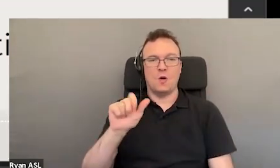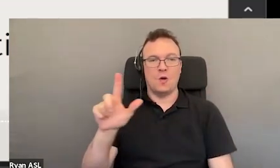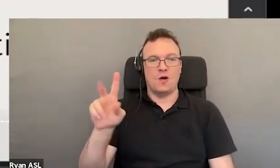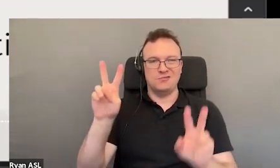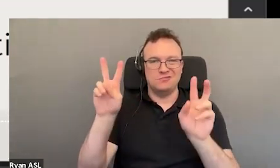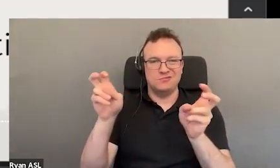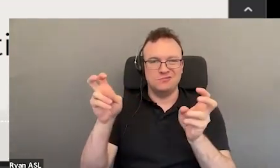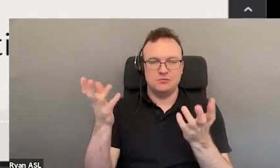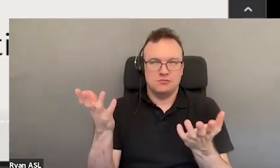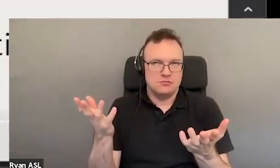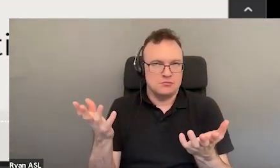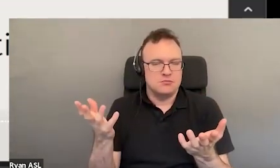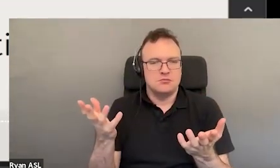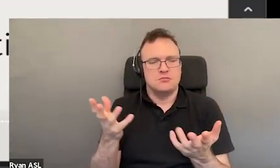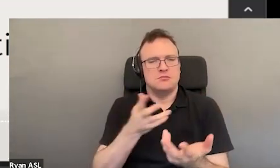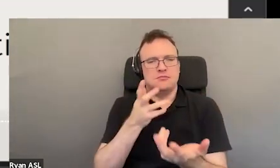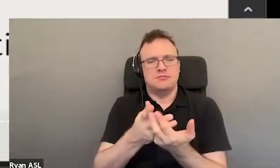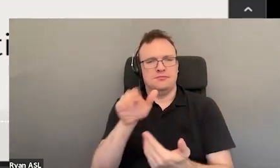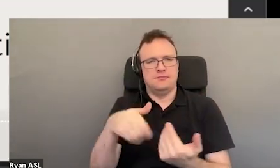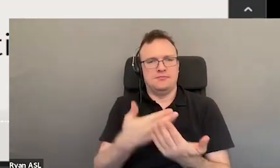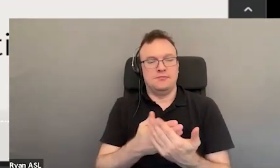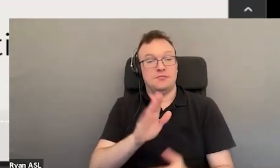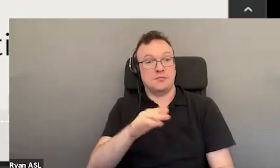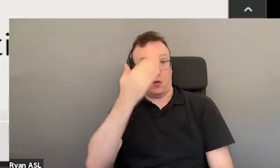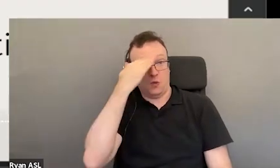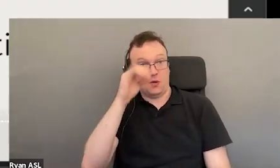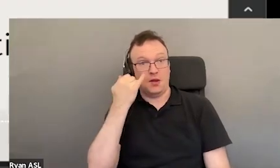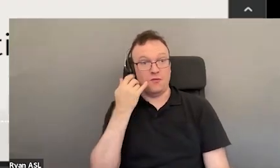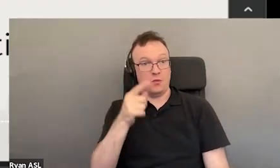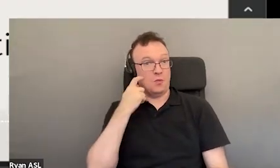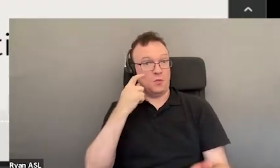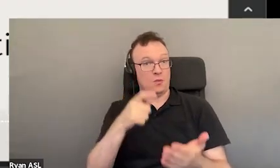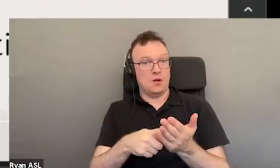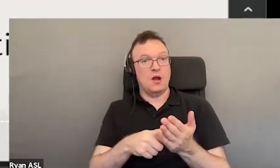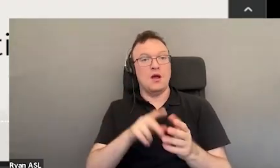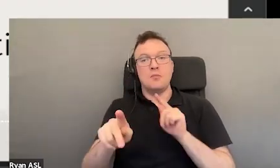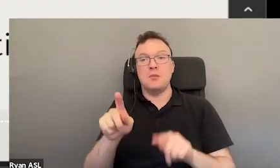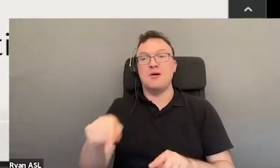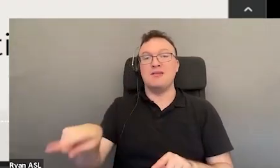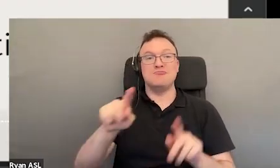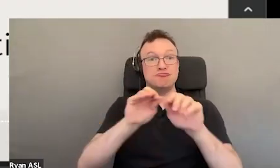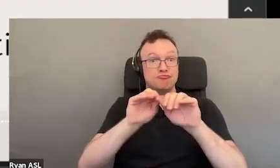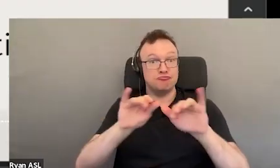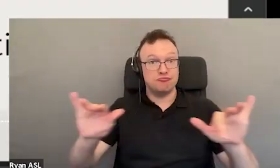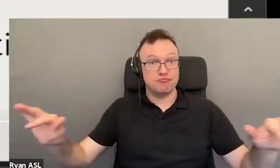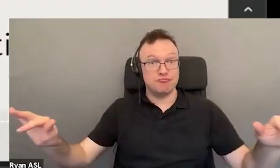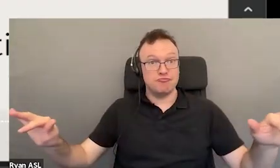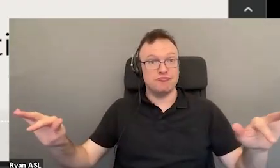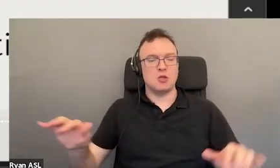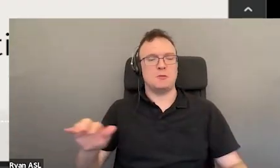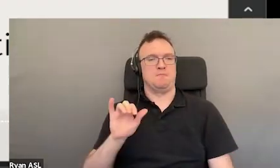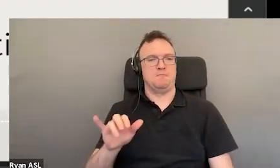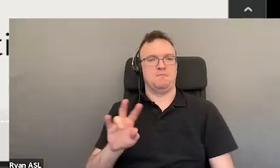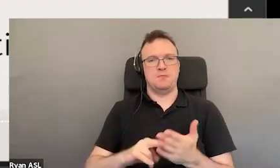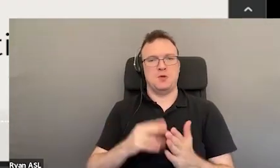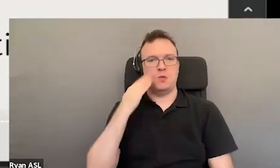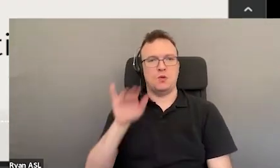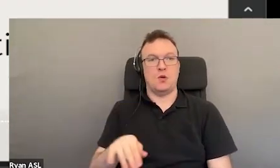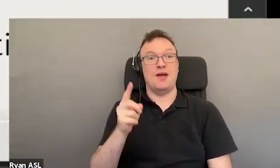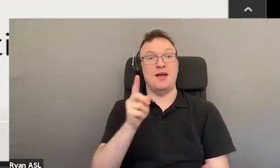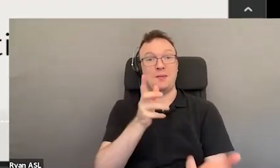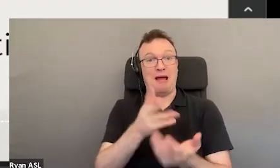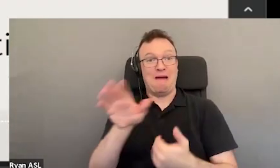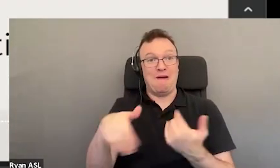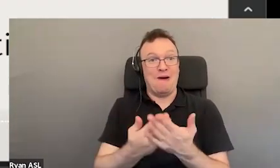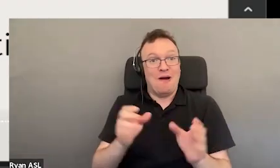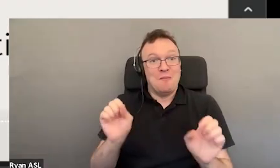marks, because, you know, when we acknowledge the fact that people are diverse, then we know that one size will never